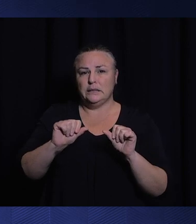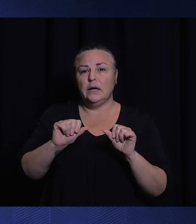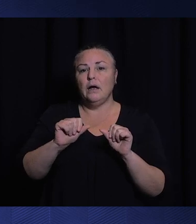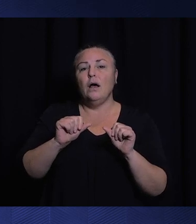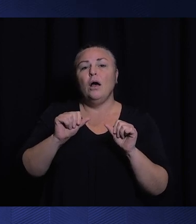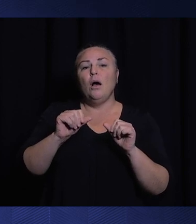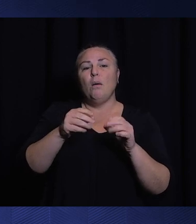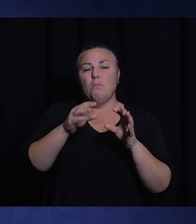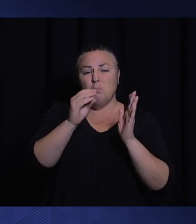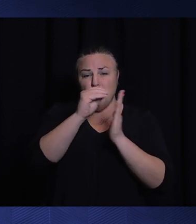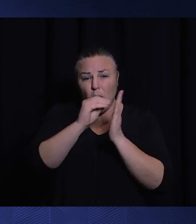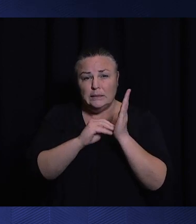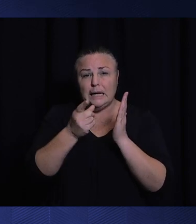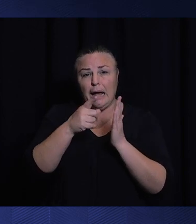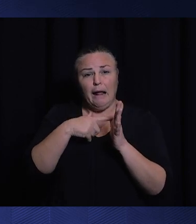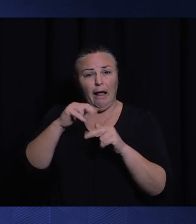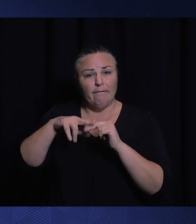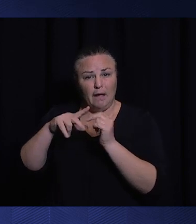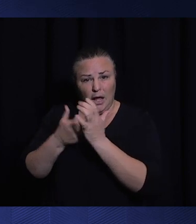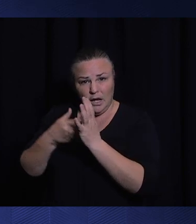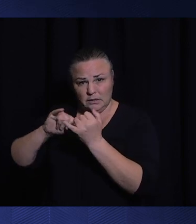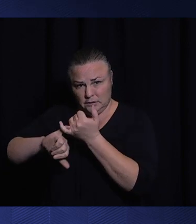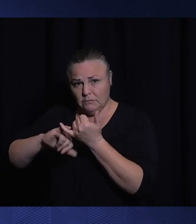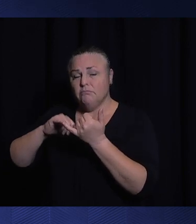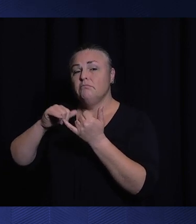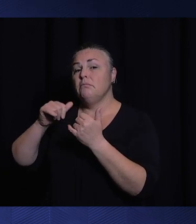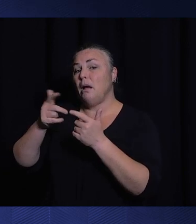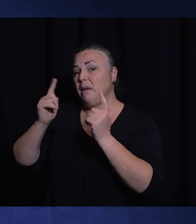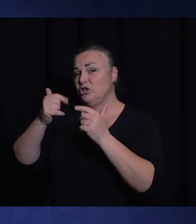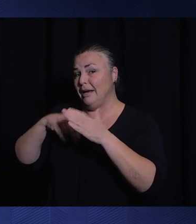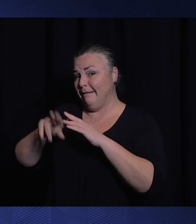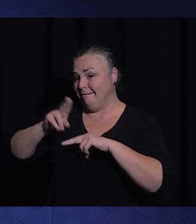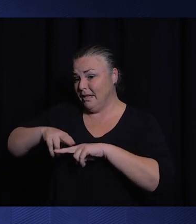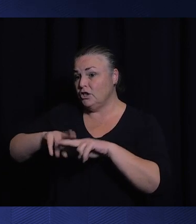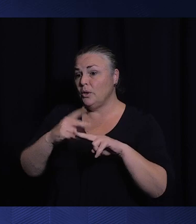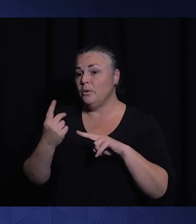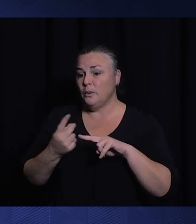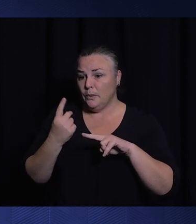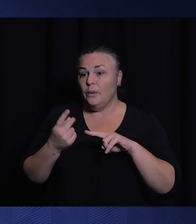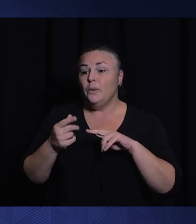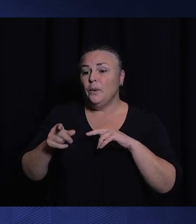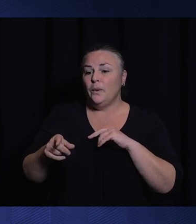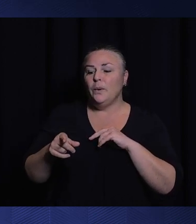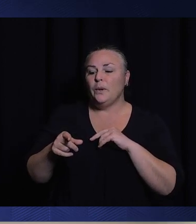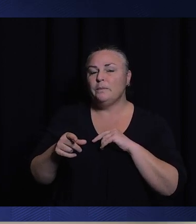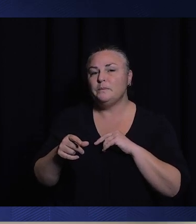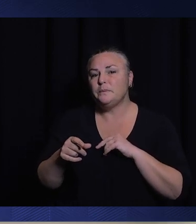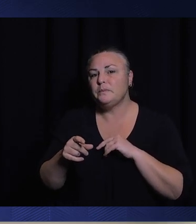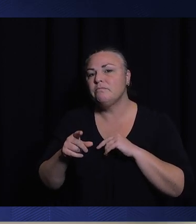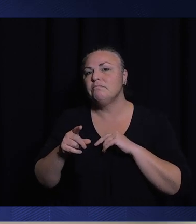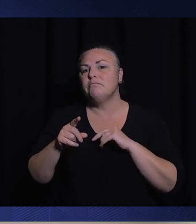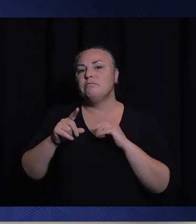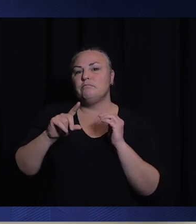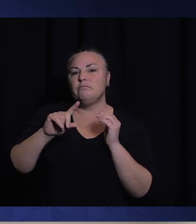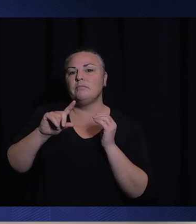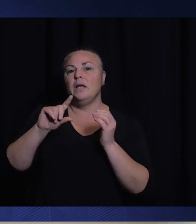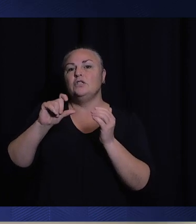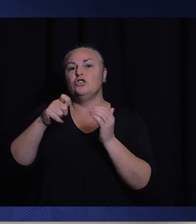Manager, WWF Fiji. And joining us remotely from China, we have Dr. Yongpan